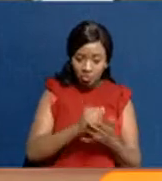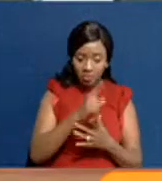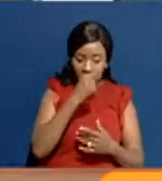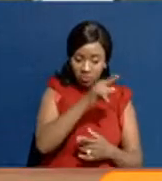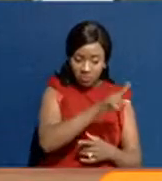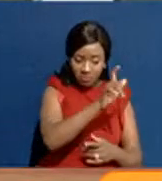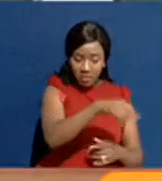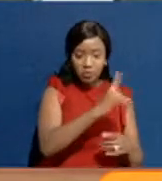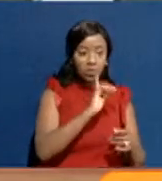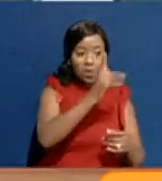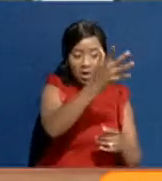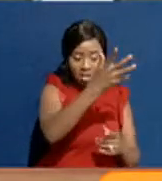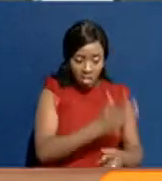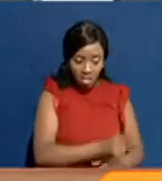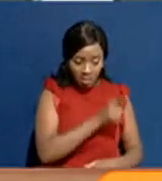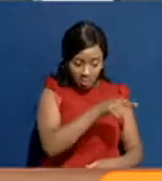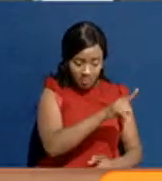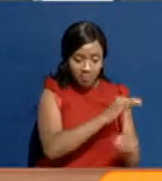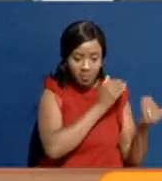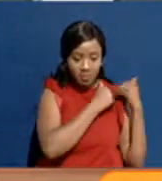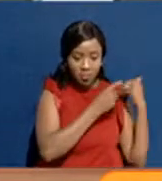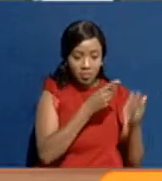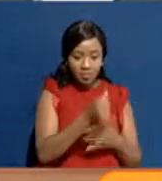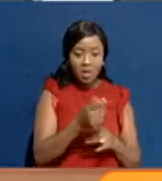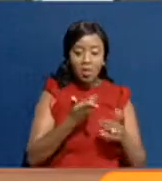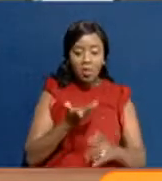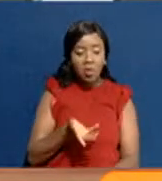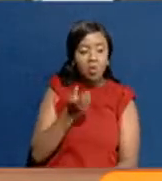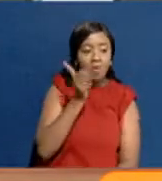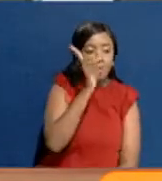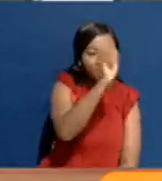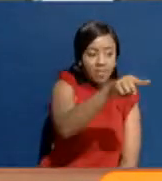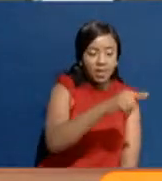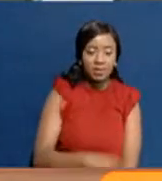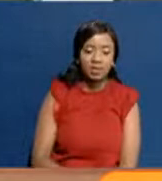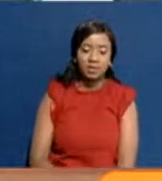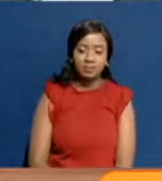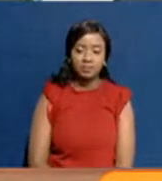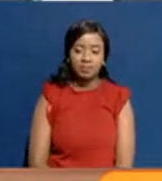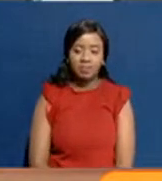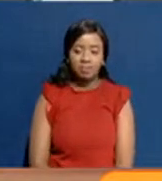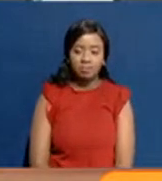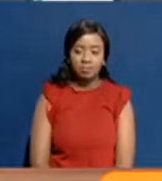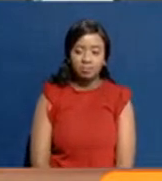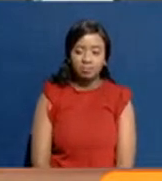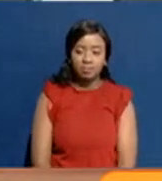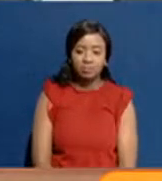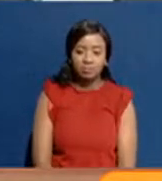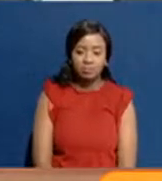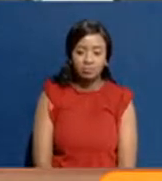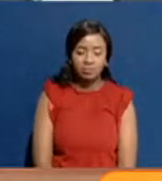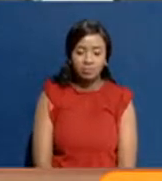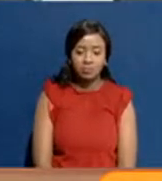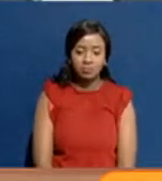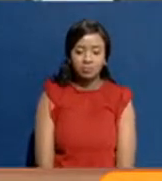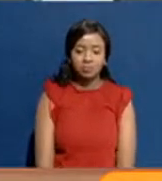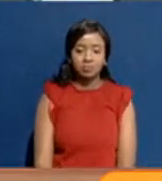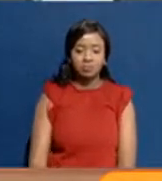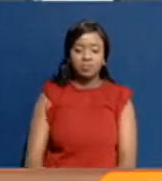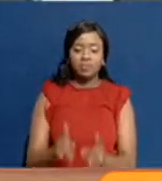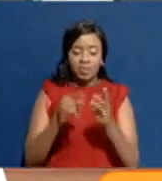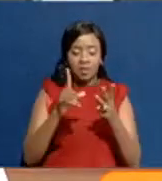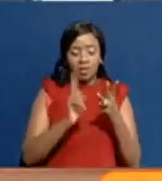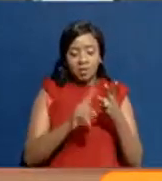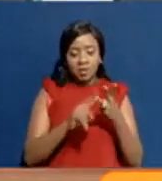Of the importer, yes. To return it to... sender. To sender mm-hmm. at the cost again of the importer. Mm-hmm. And the third option is